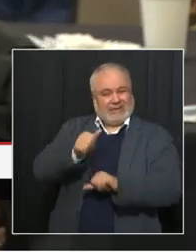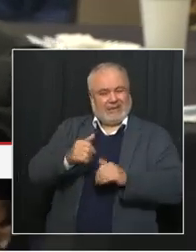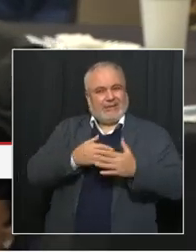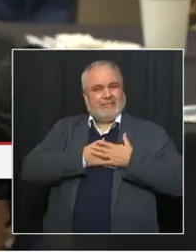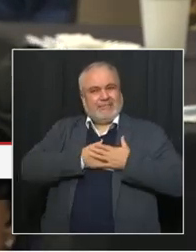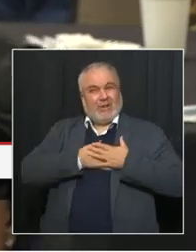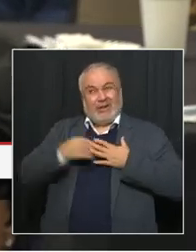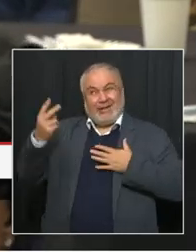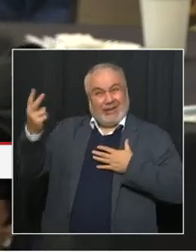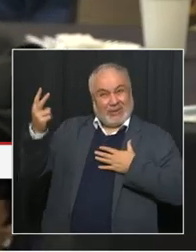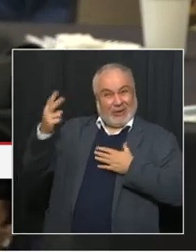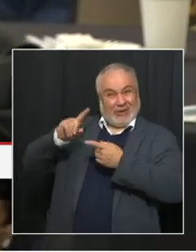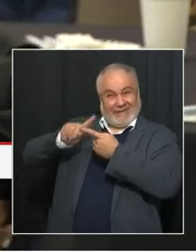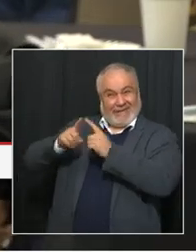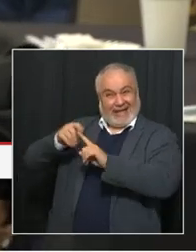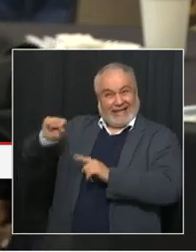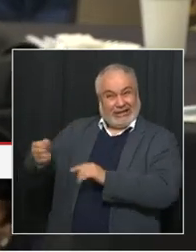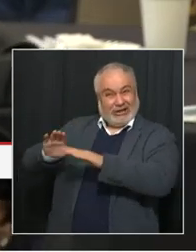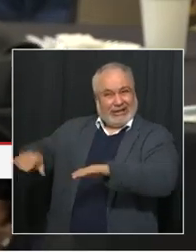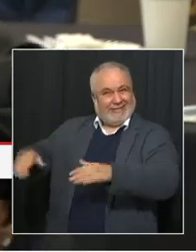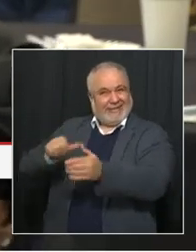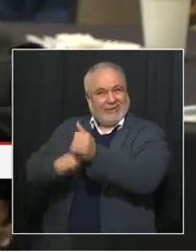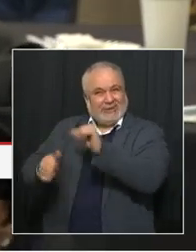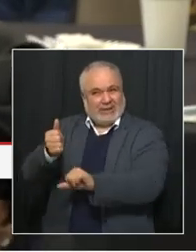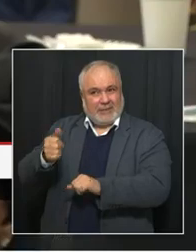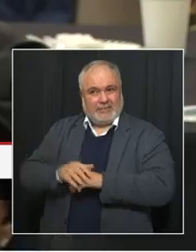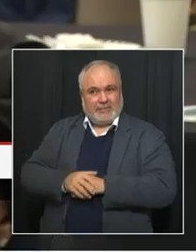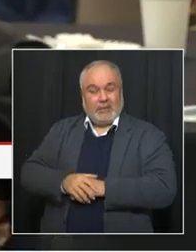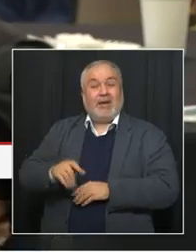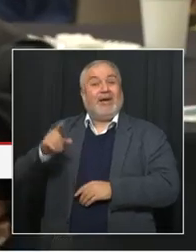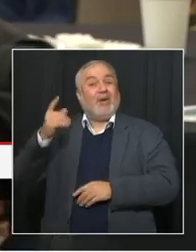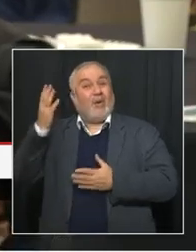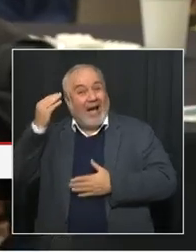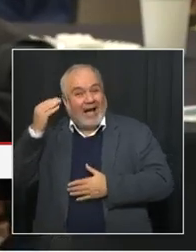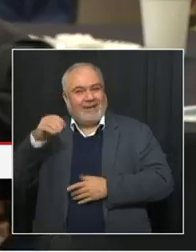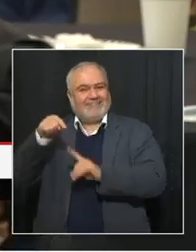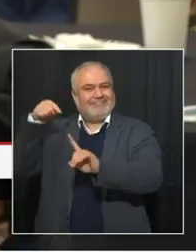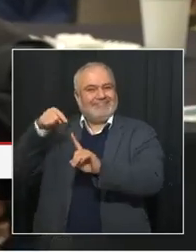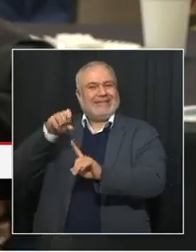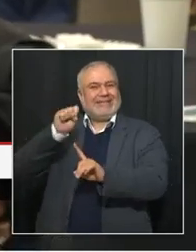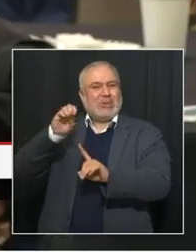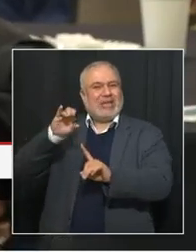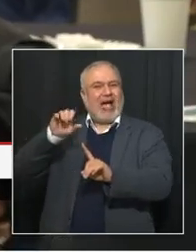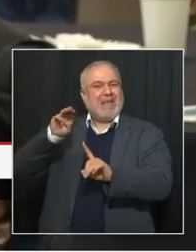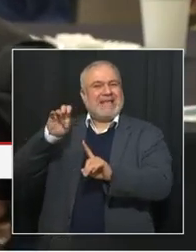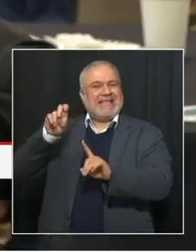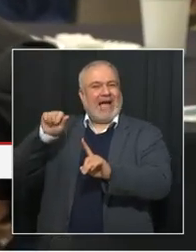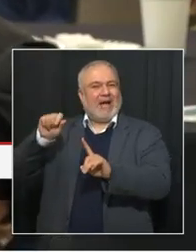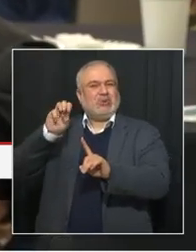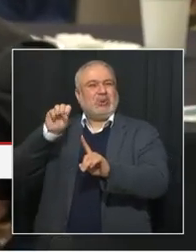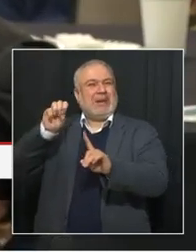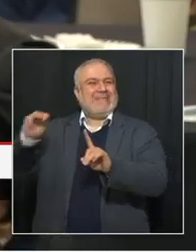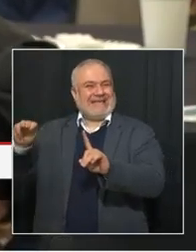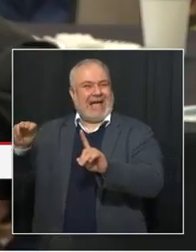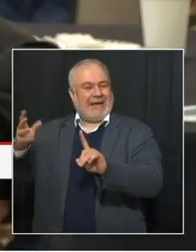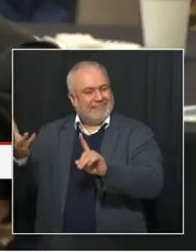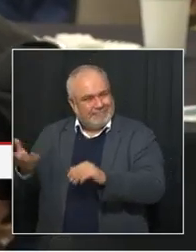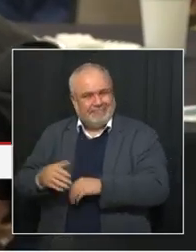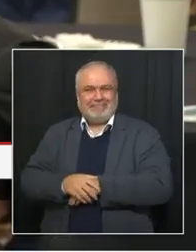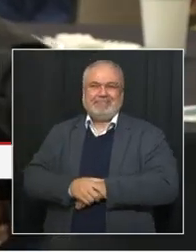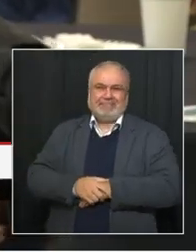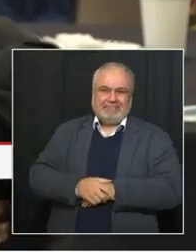because of social media. So we've got some challenges that we didn't have 20 years